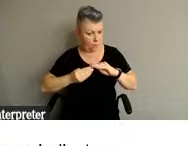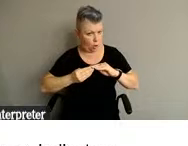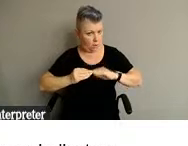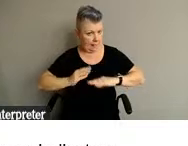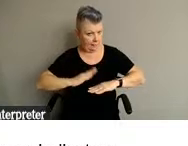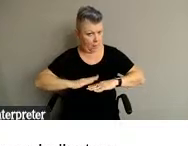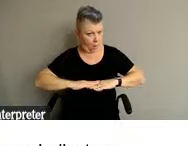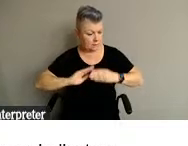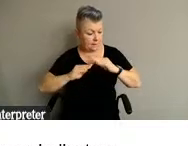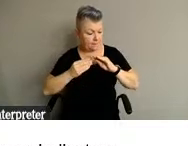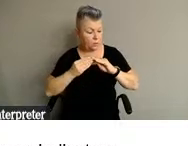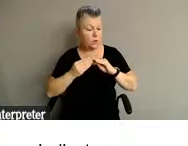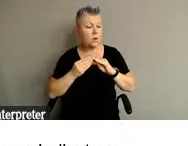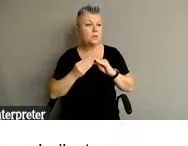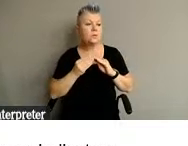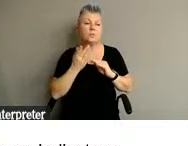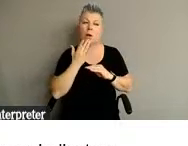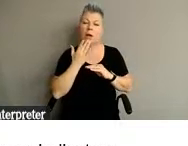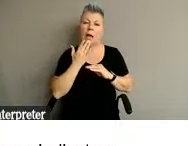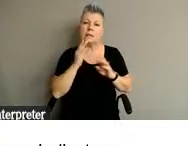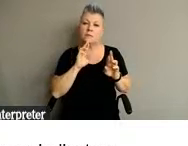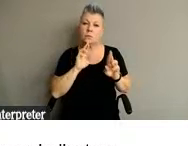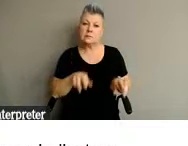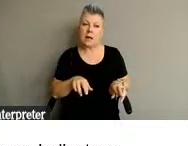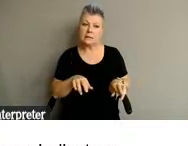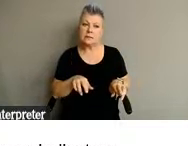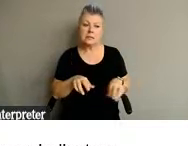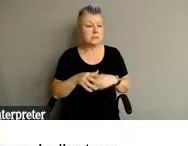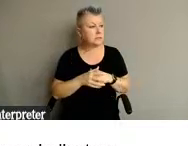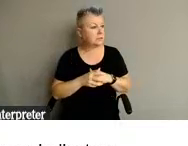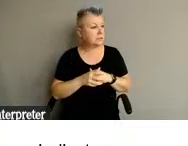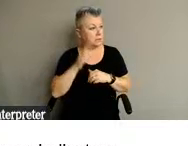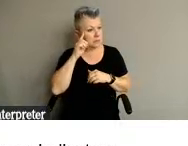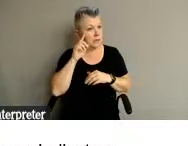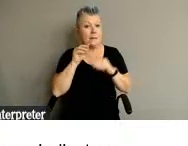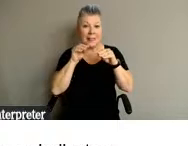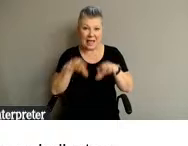And, so what kinds of responses?